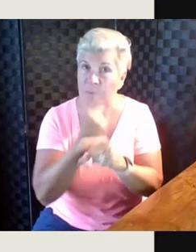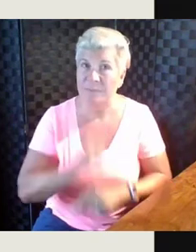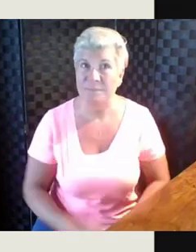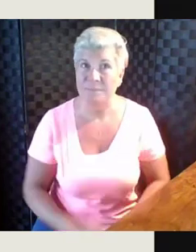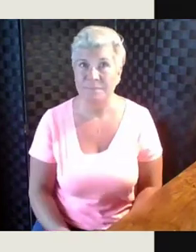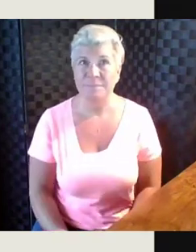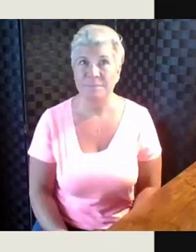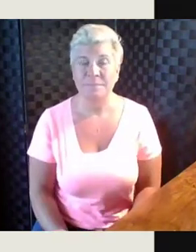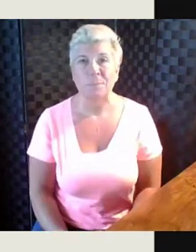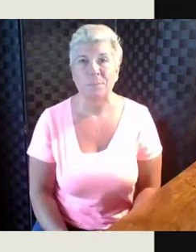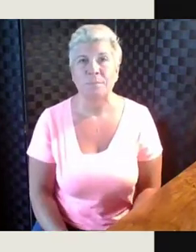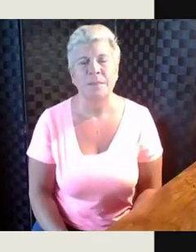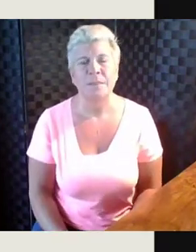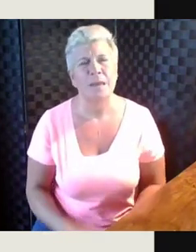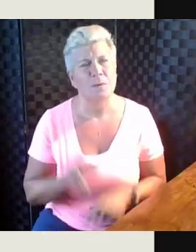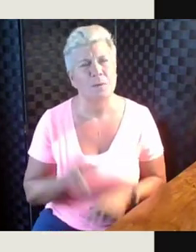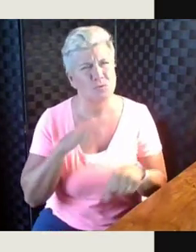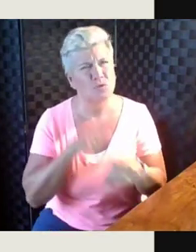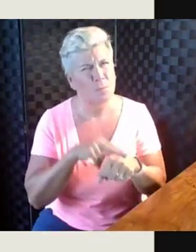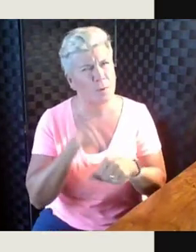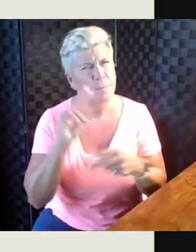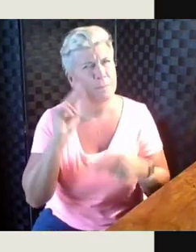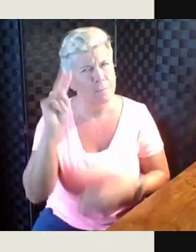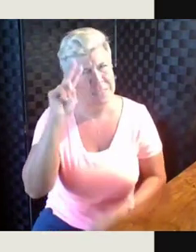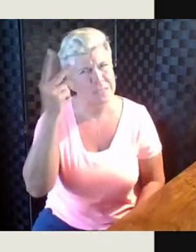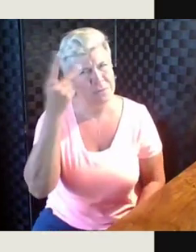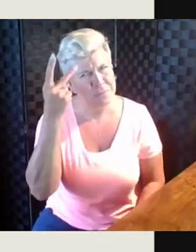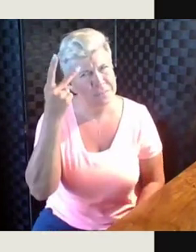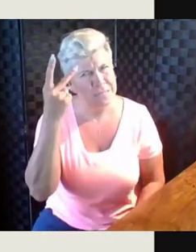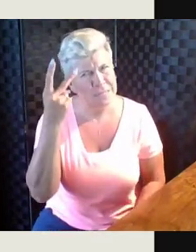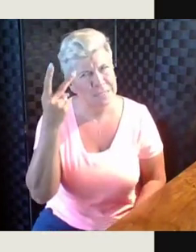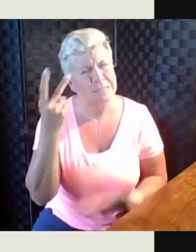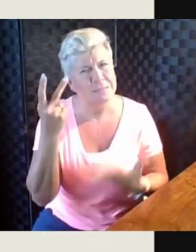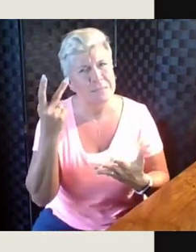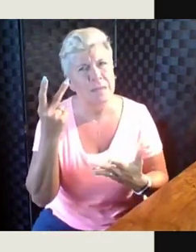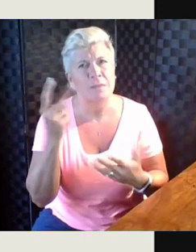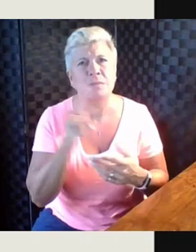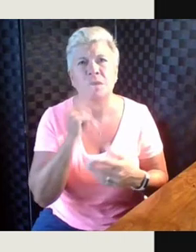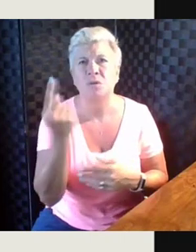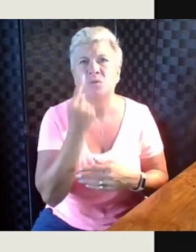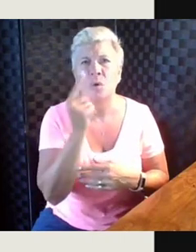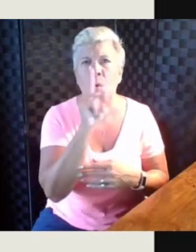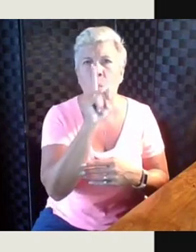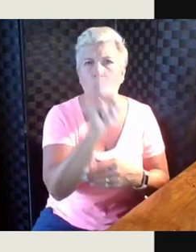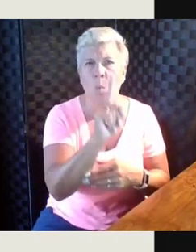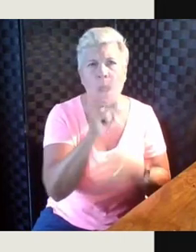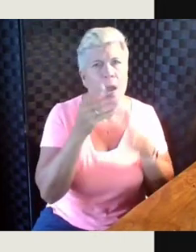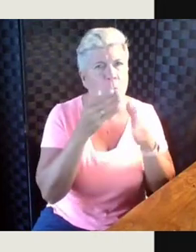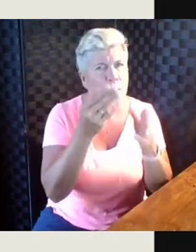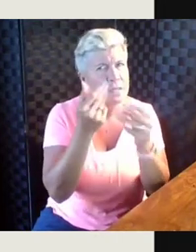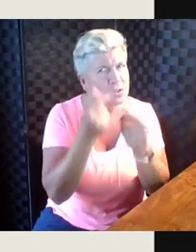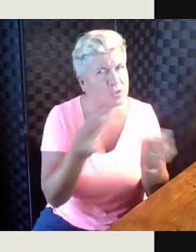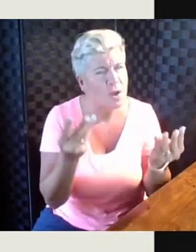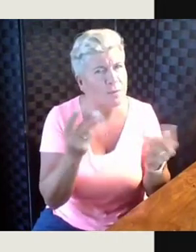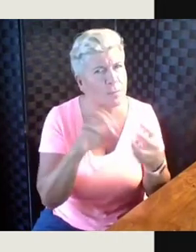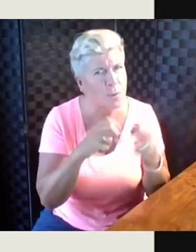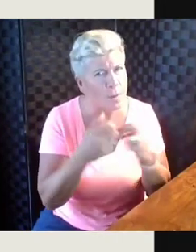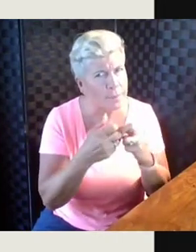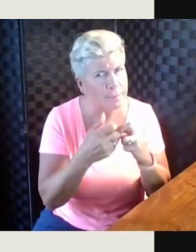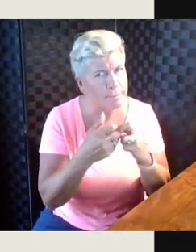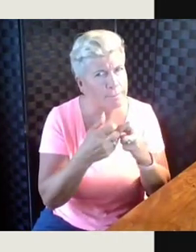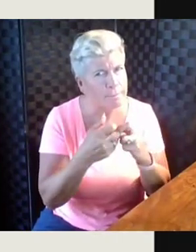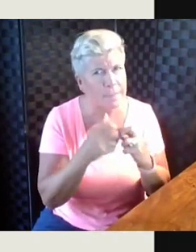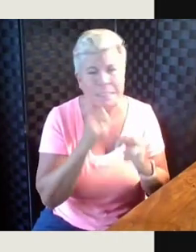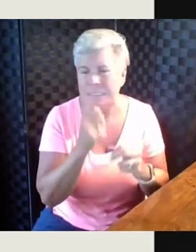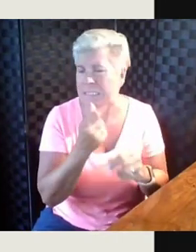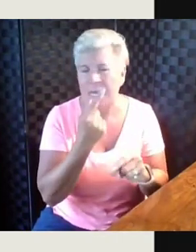correct. Now, a common misunderstanding that you may have is that there is only one way to solve a problem.